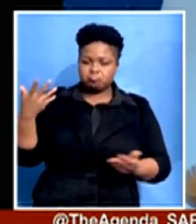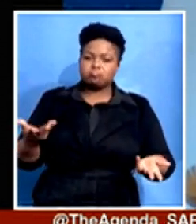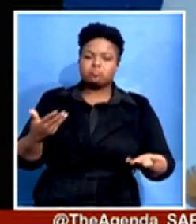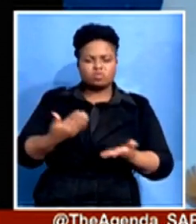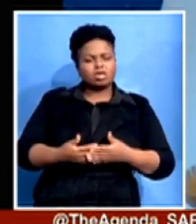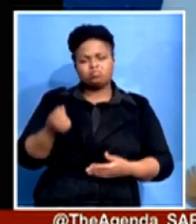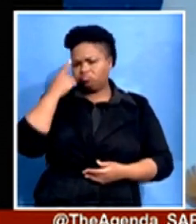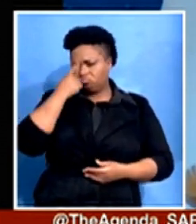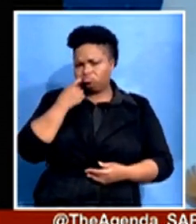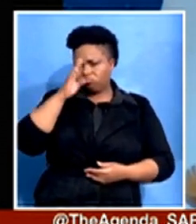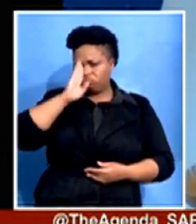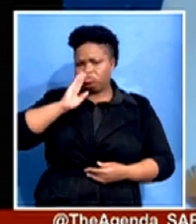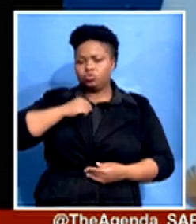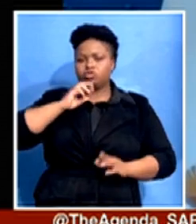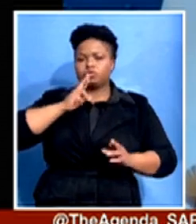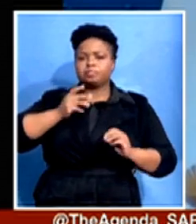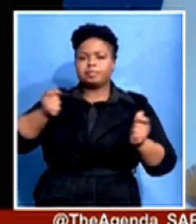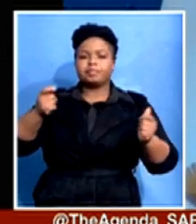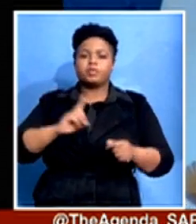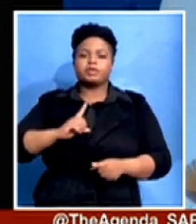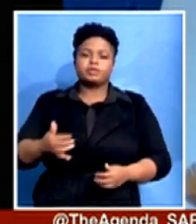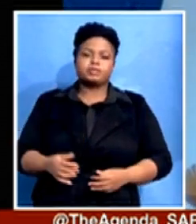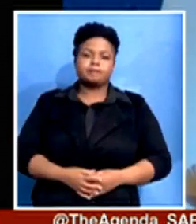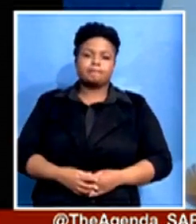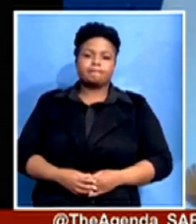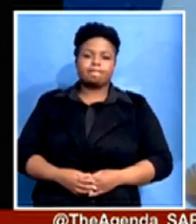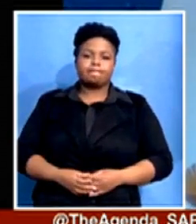quickly as perhaps we ought to. Thank you very much.